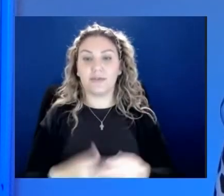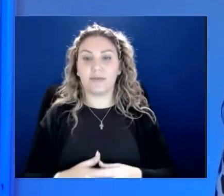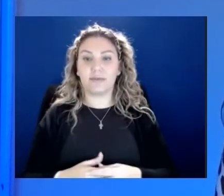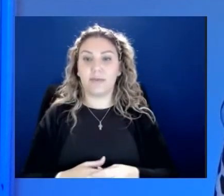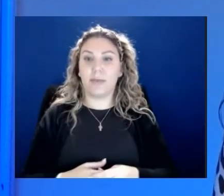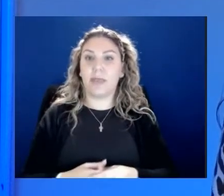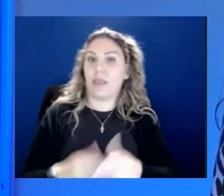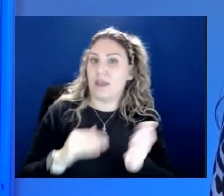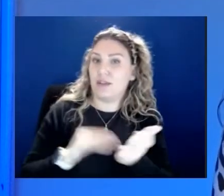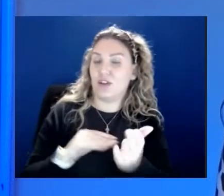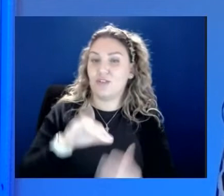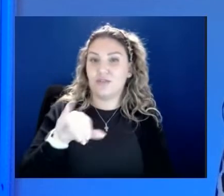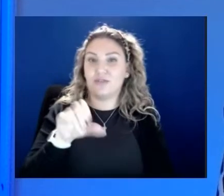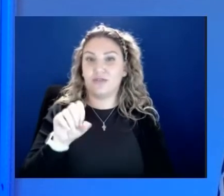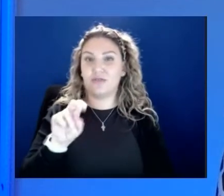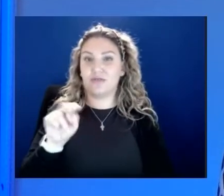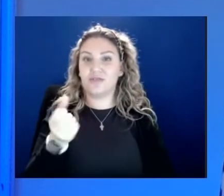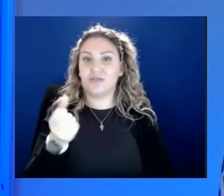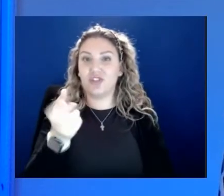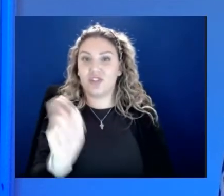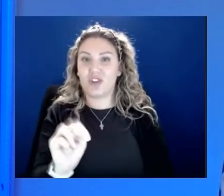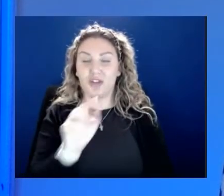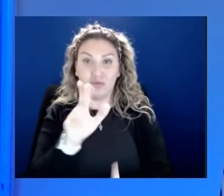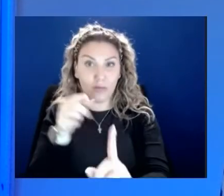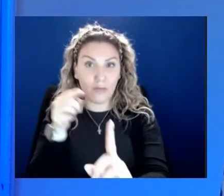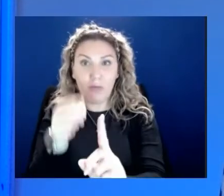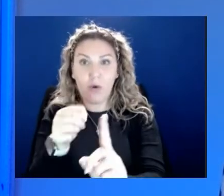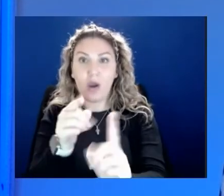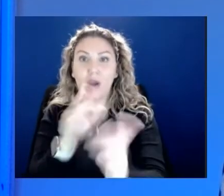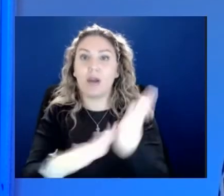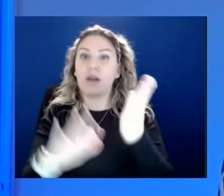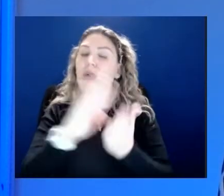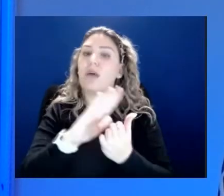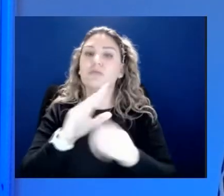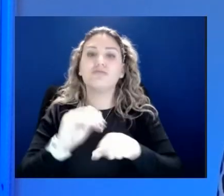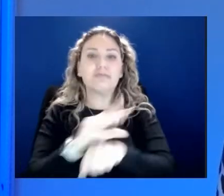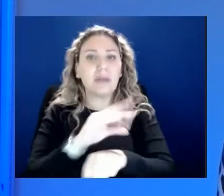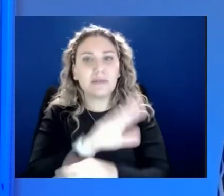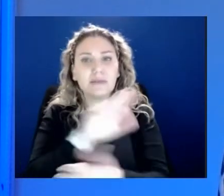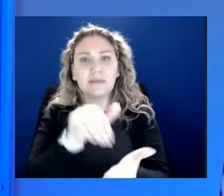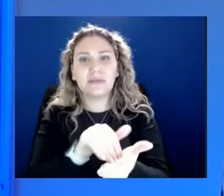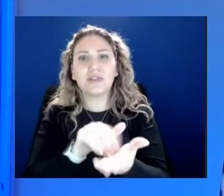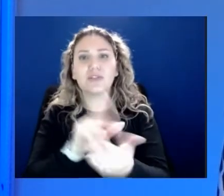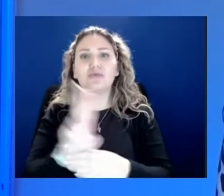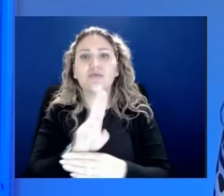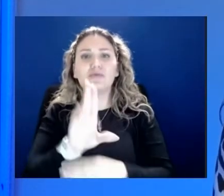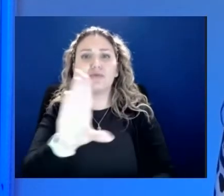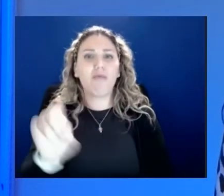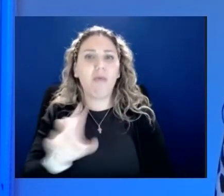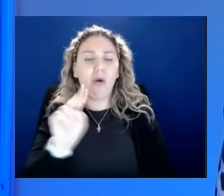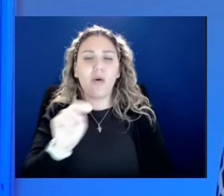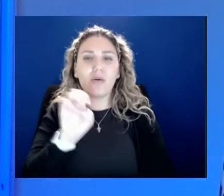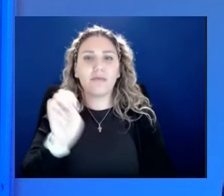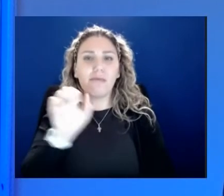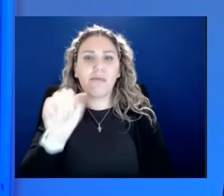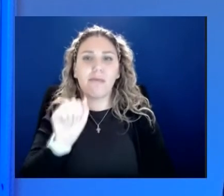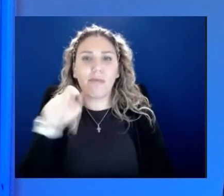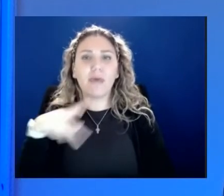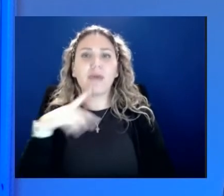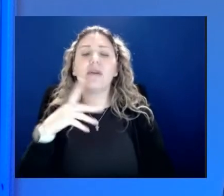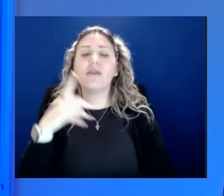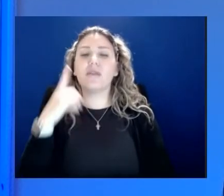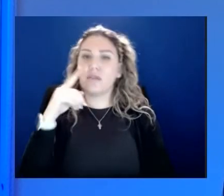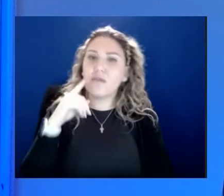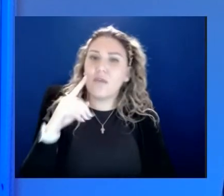point about college counseling centers, utilize your own EAP for your kiddos. That's an option too. One of the great